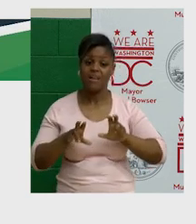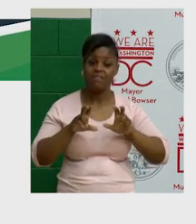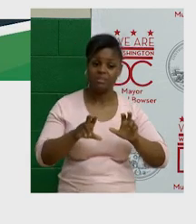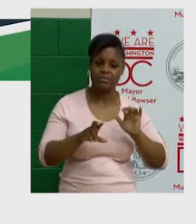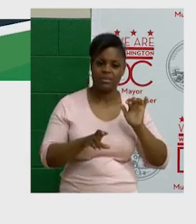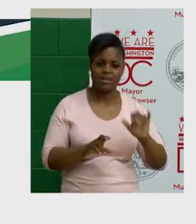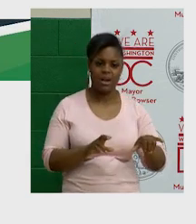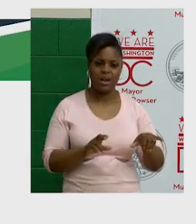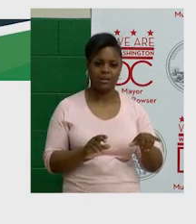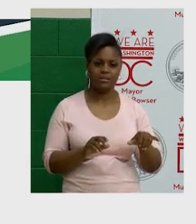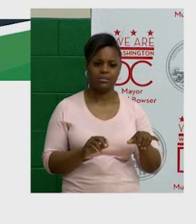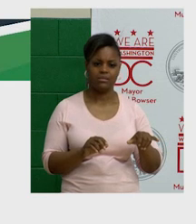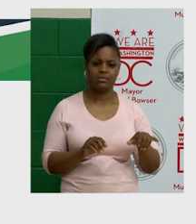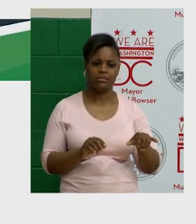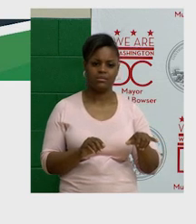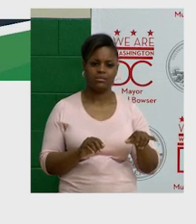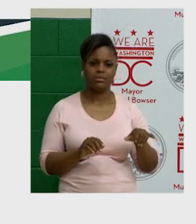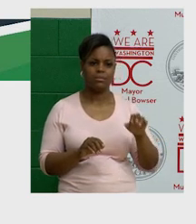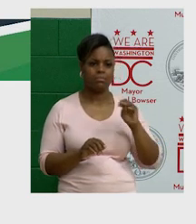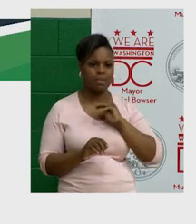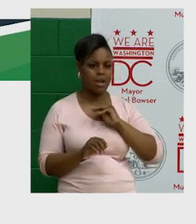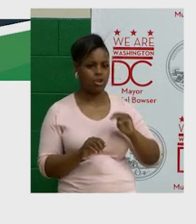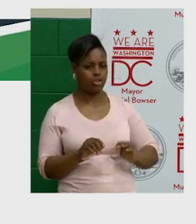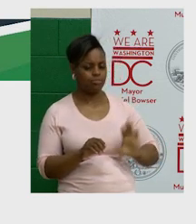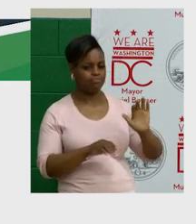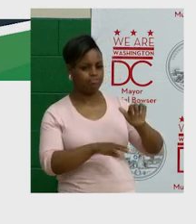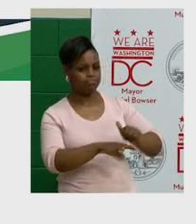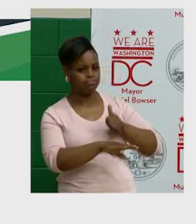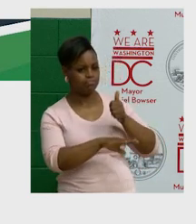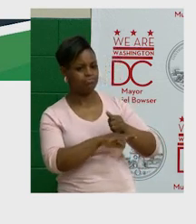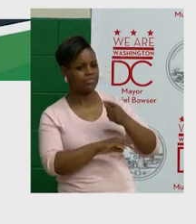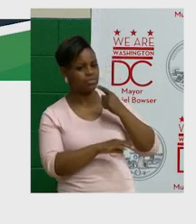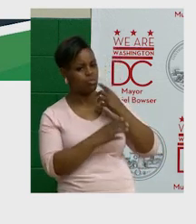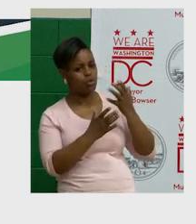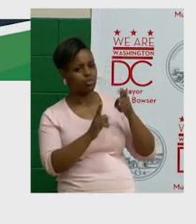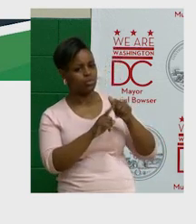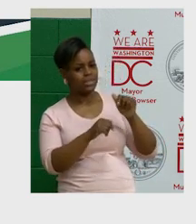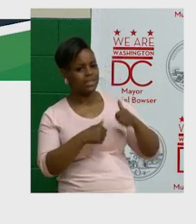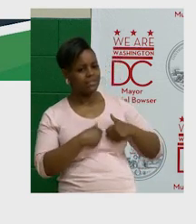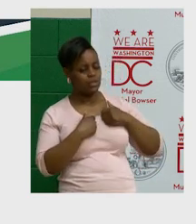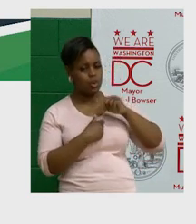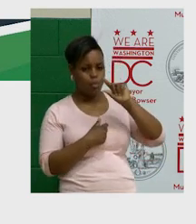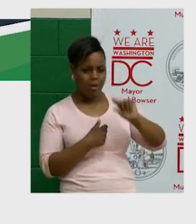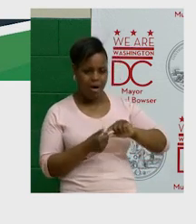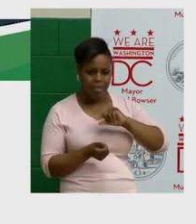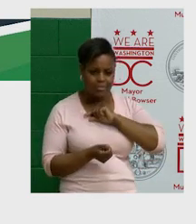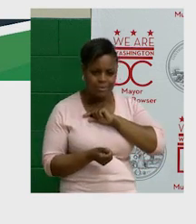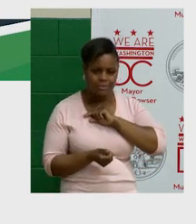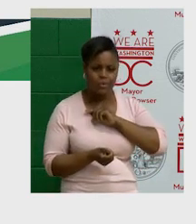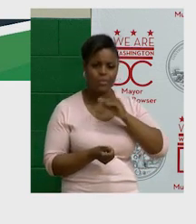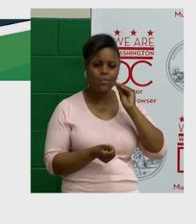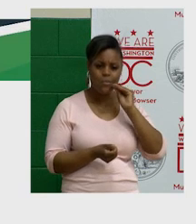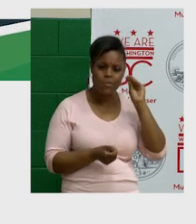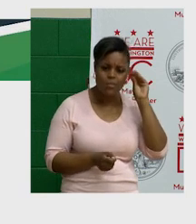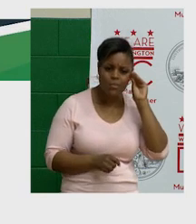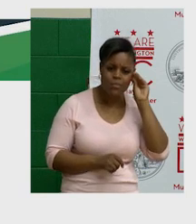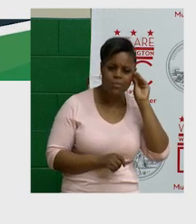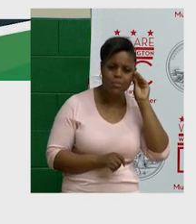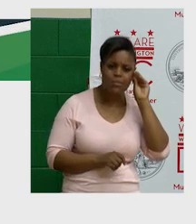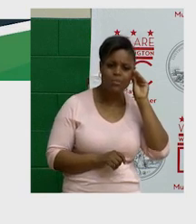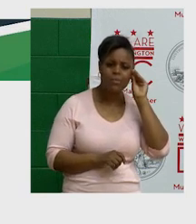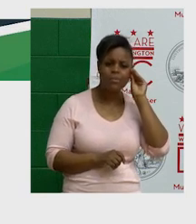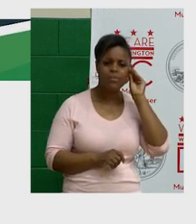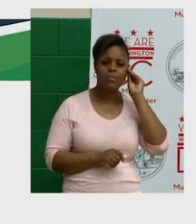placed on our seniors is allowing them to live with quality at home, away from some of the large institutions that can be